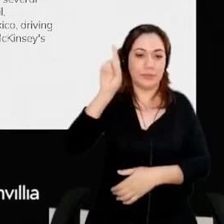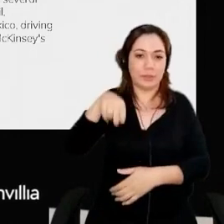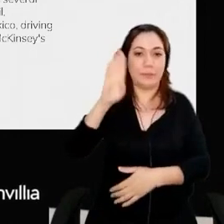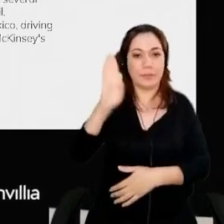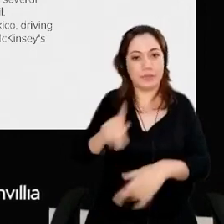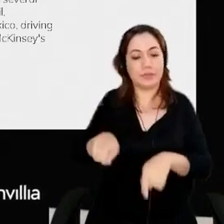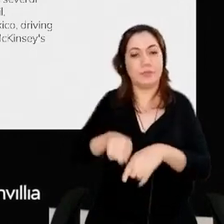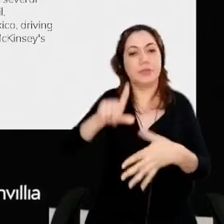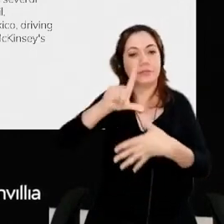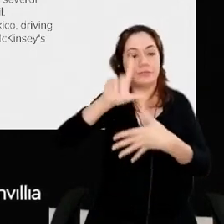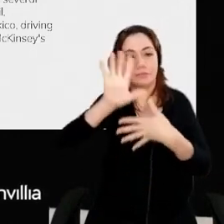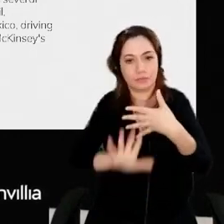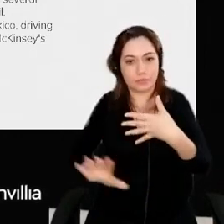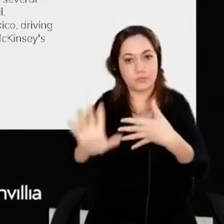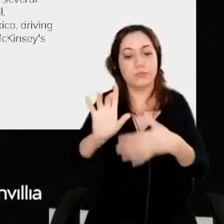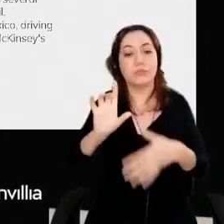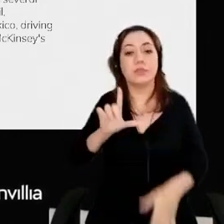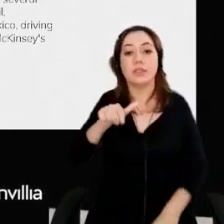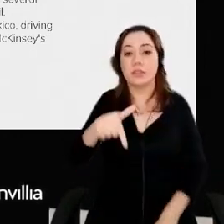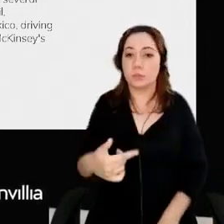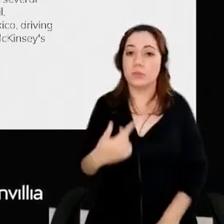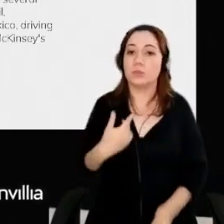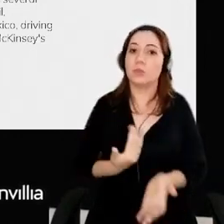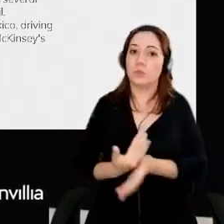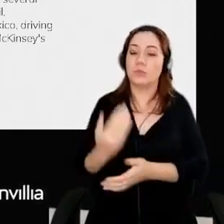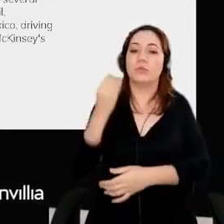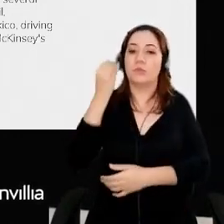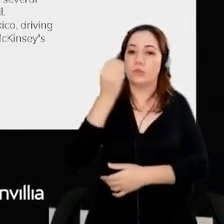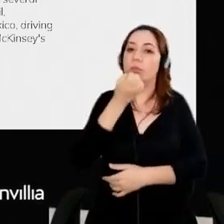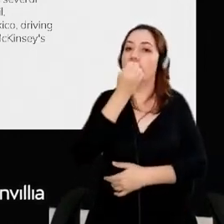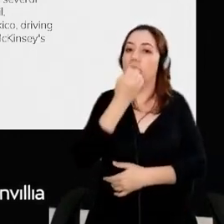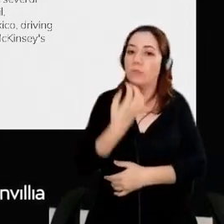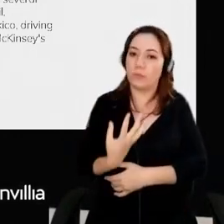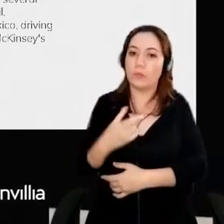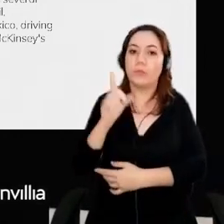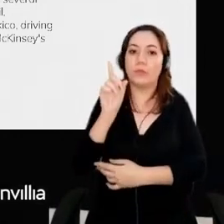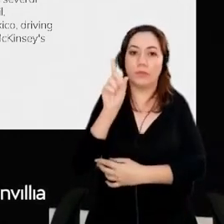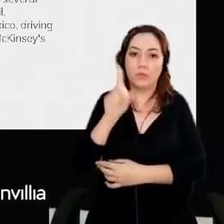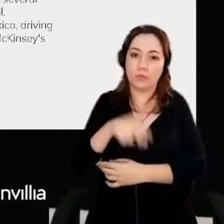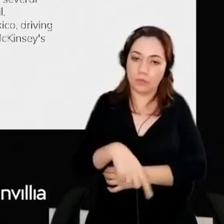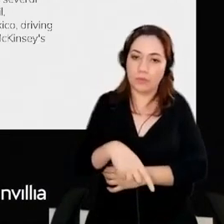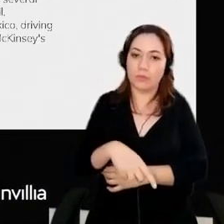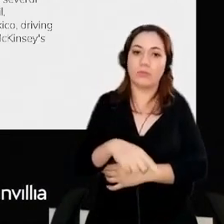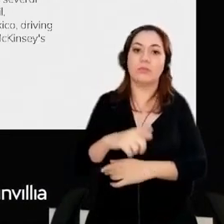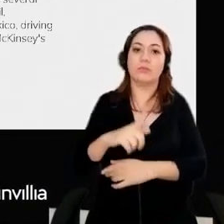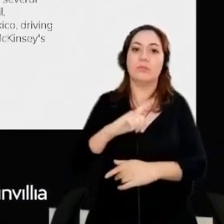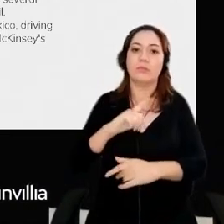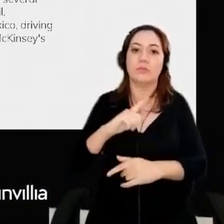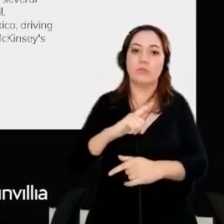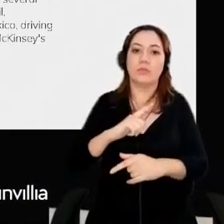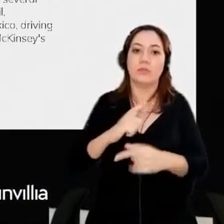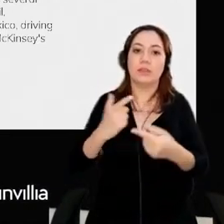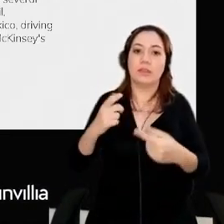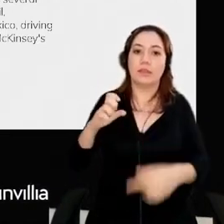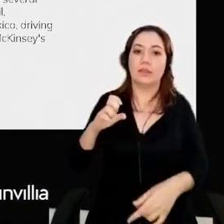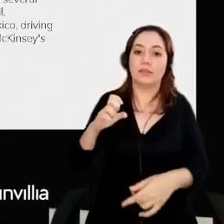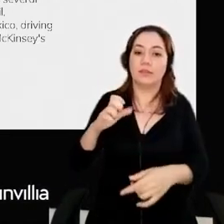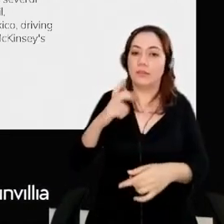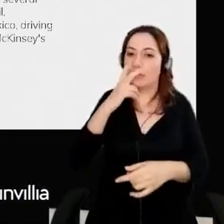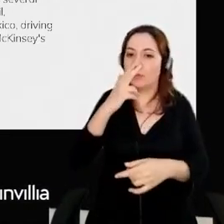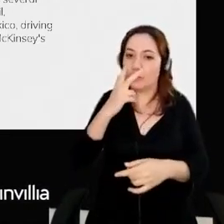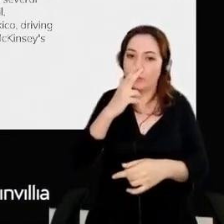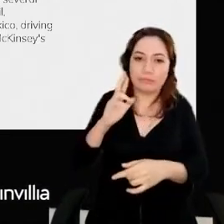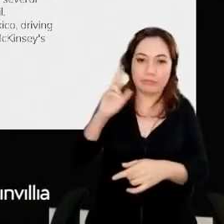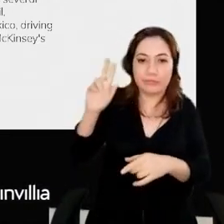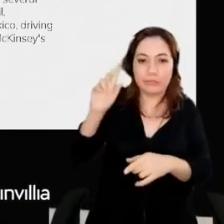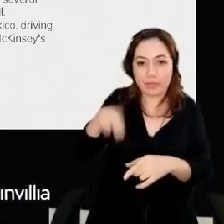I had a very good experience of entrepreneurship, created my own company, built a lot of code,